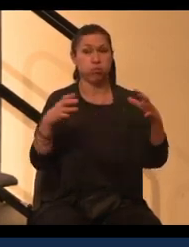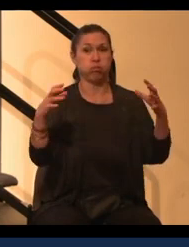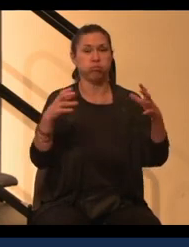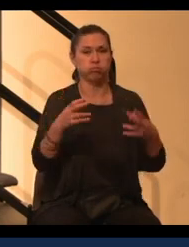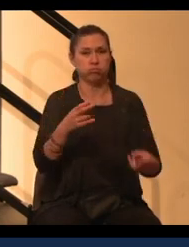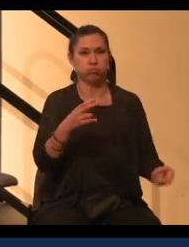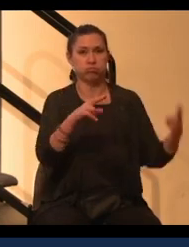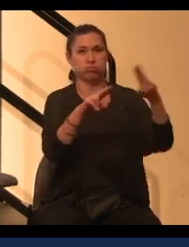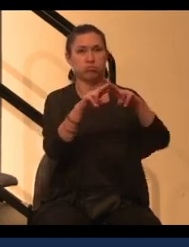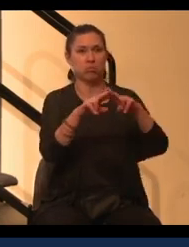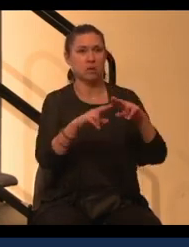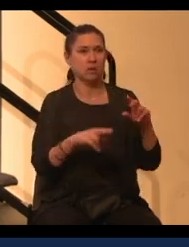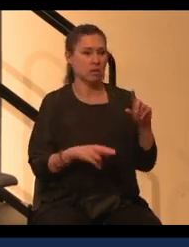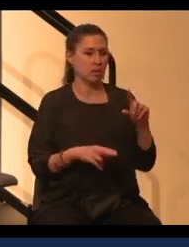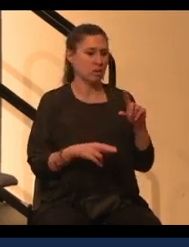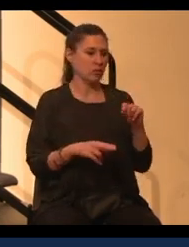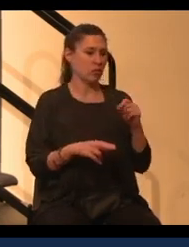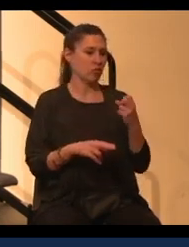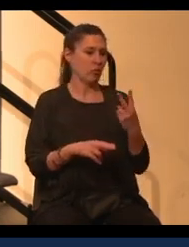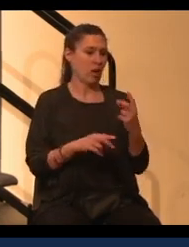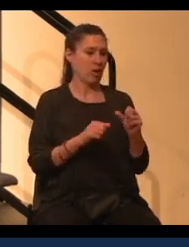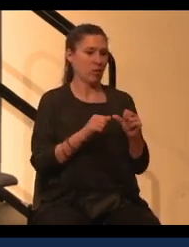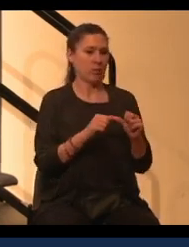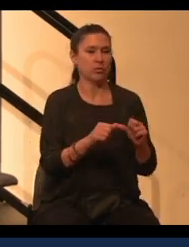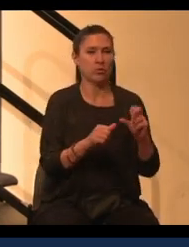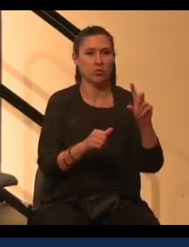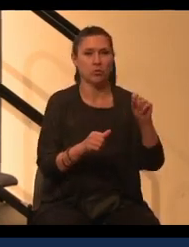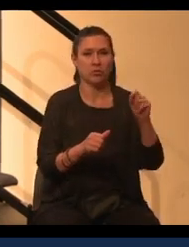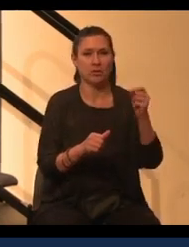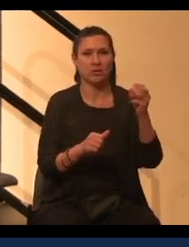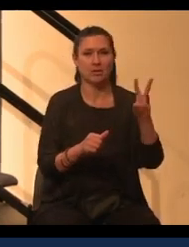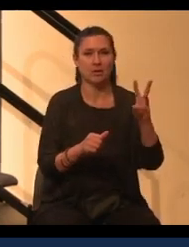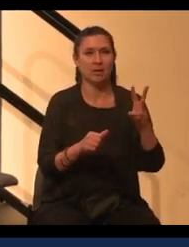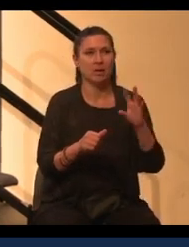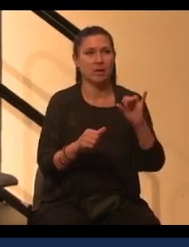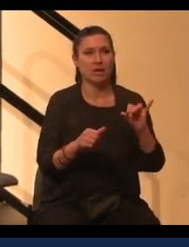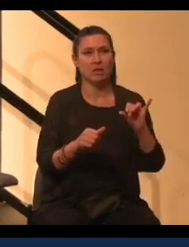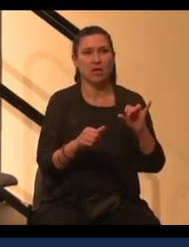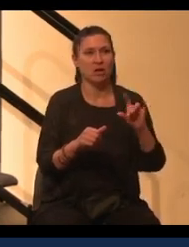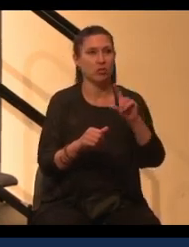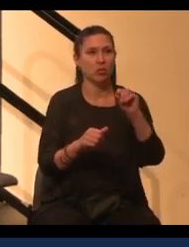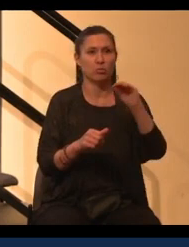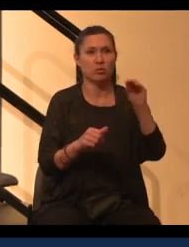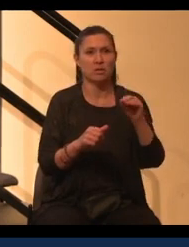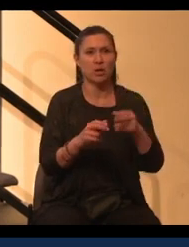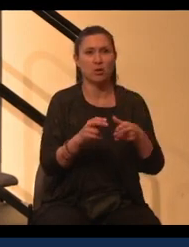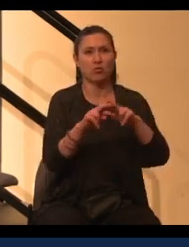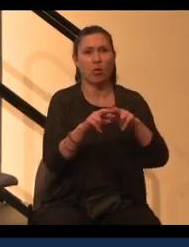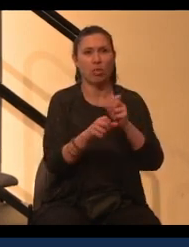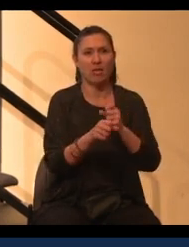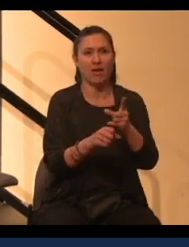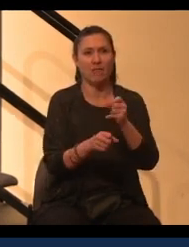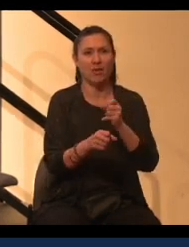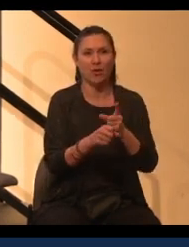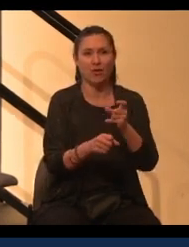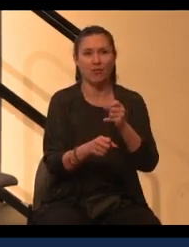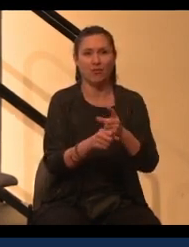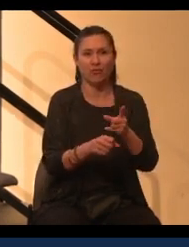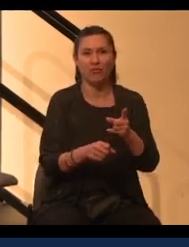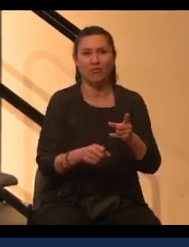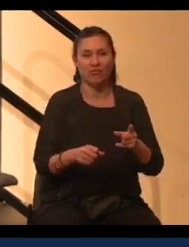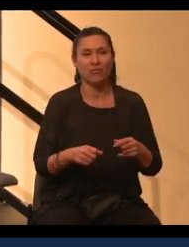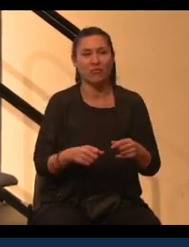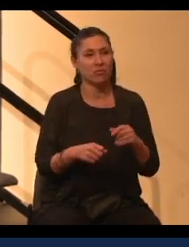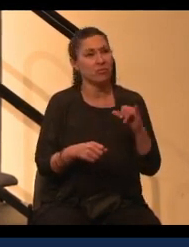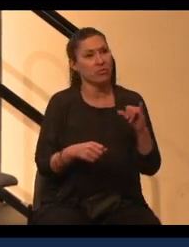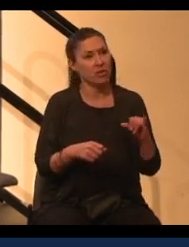between 2012 and 2016, the population of our students grew by over 20% each year. And that was really seen at